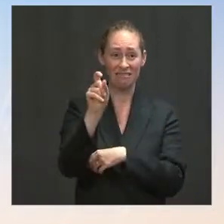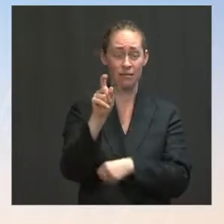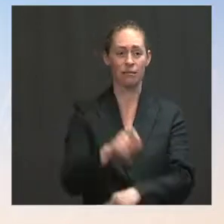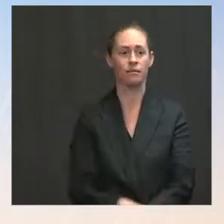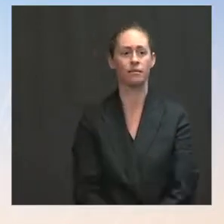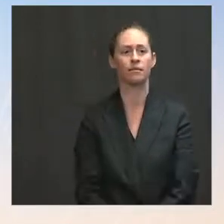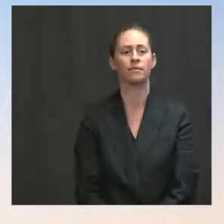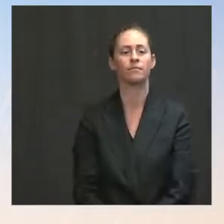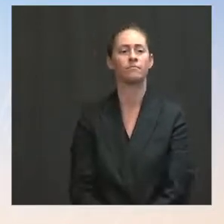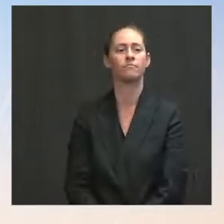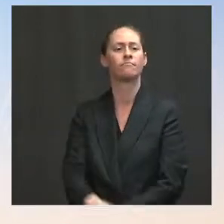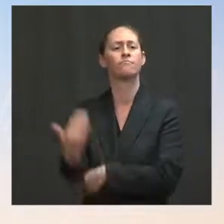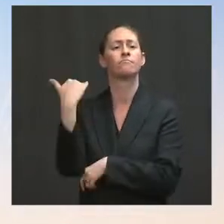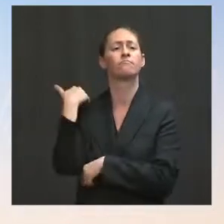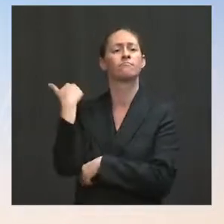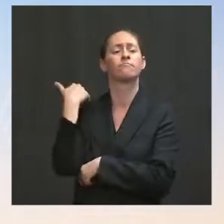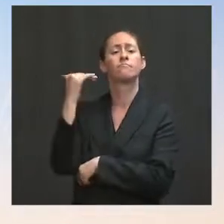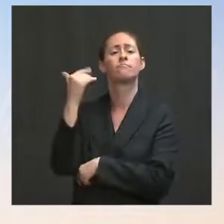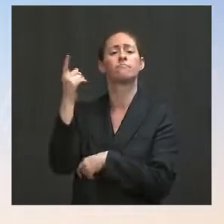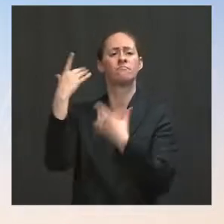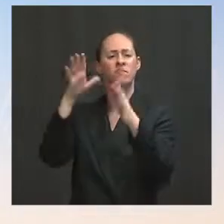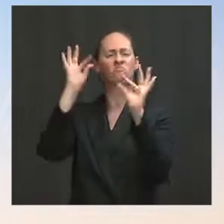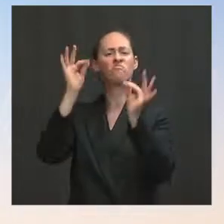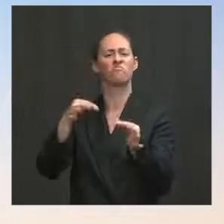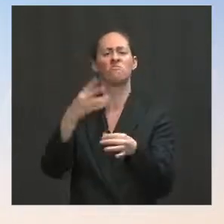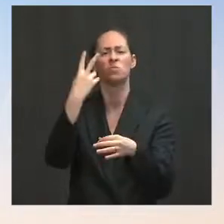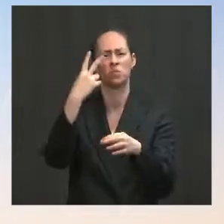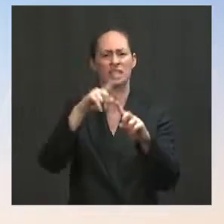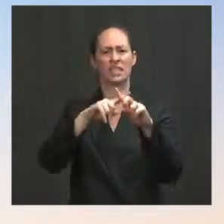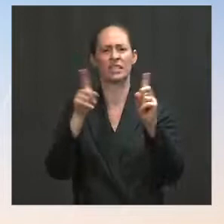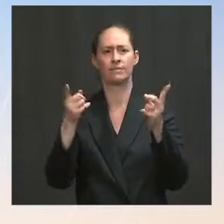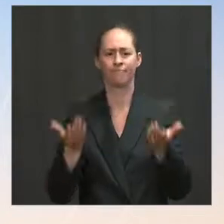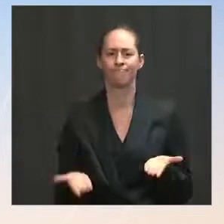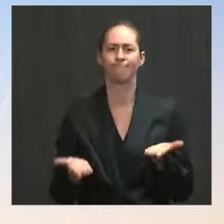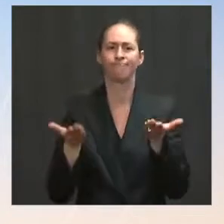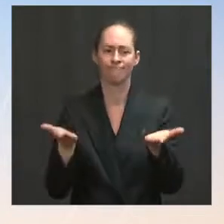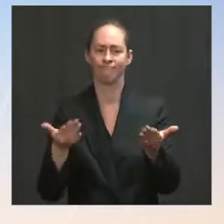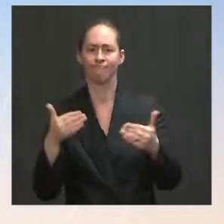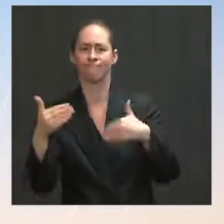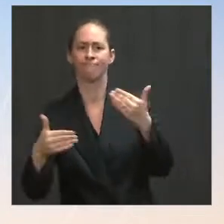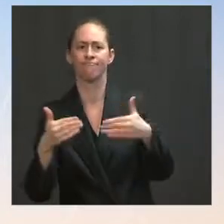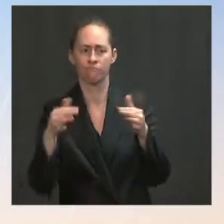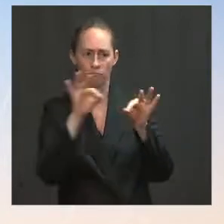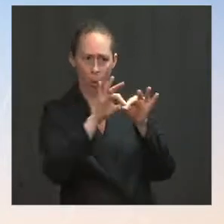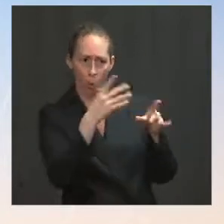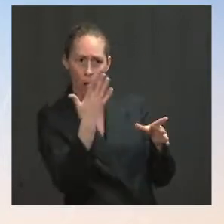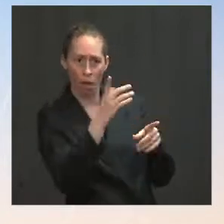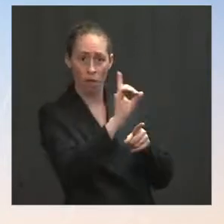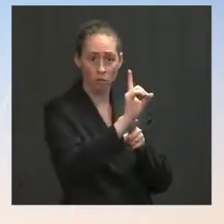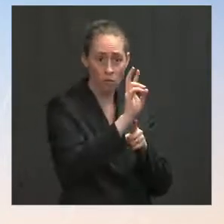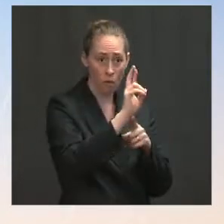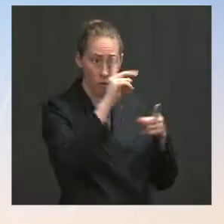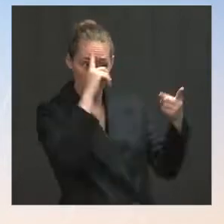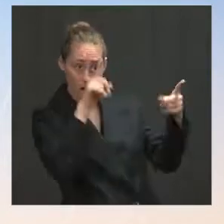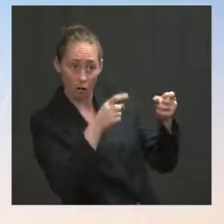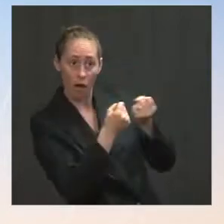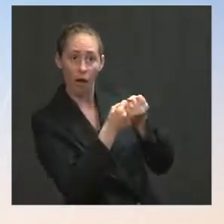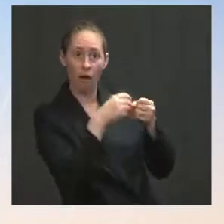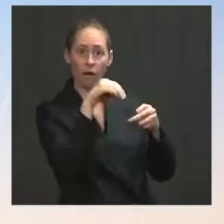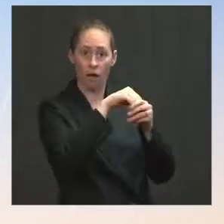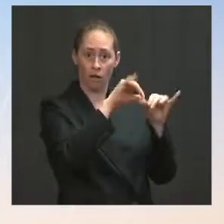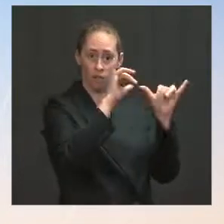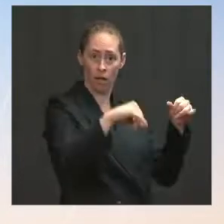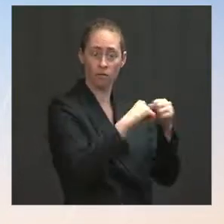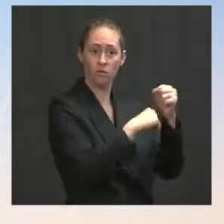would move forward on 2 tracks, that we would seek a bipartisan agreement on infrastructure, and that we would work with Democrats on a budget reconciliation process